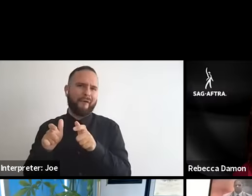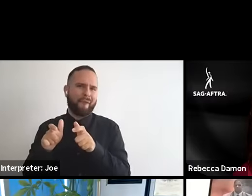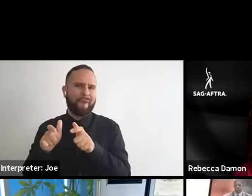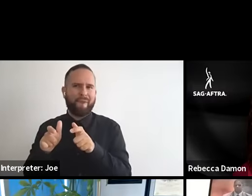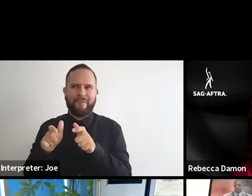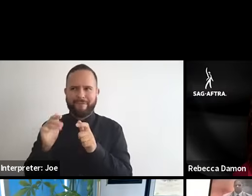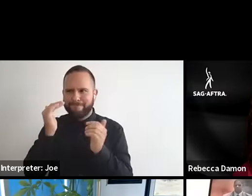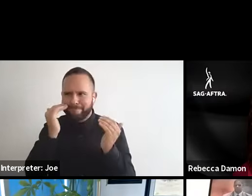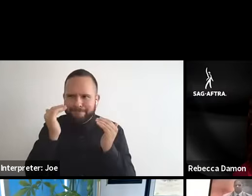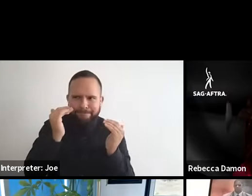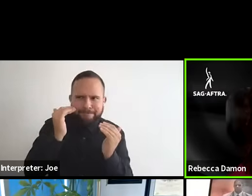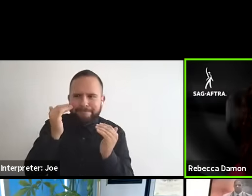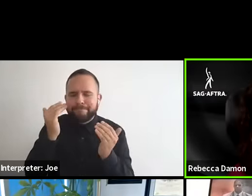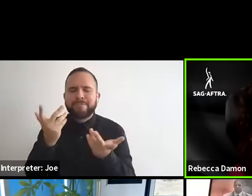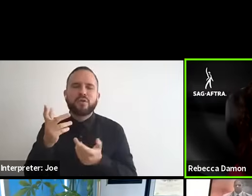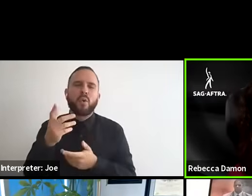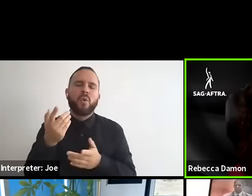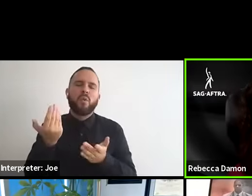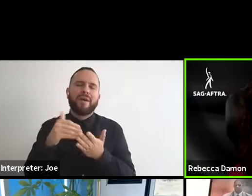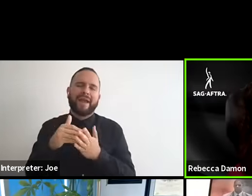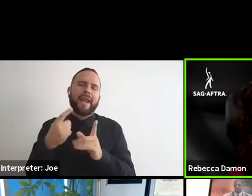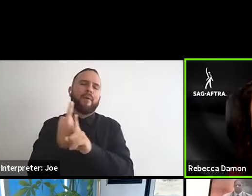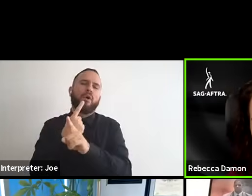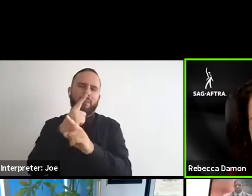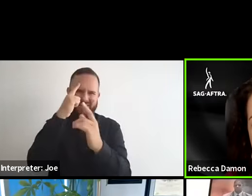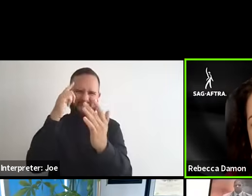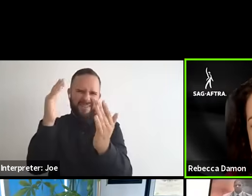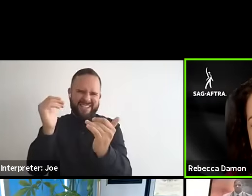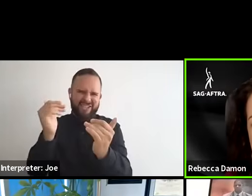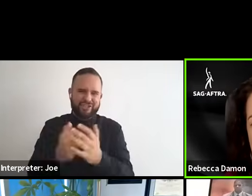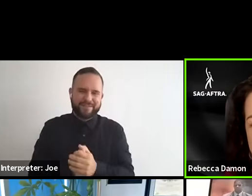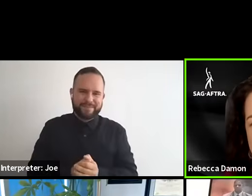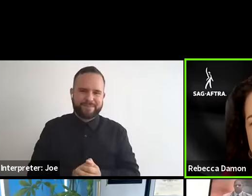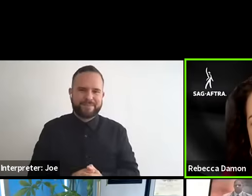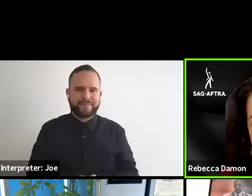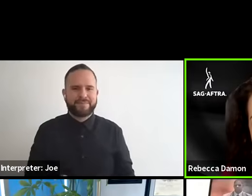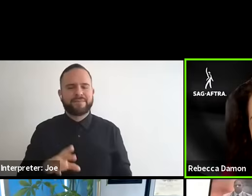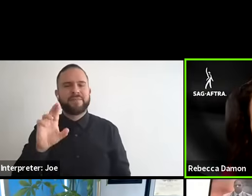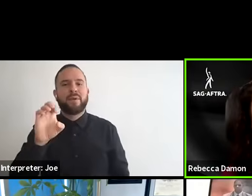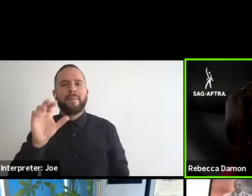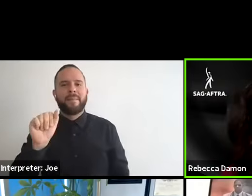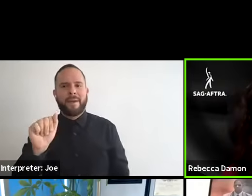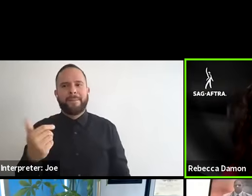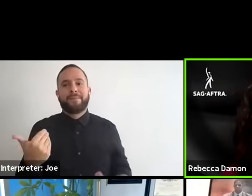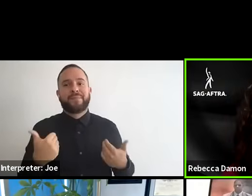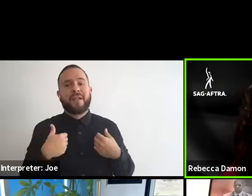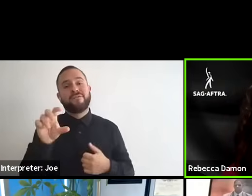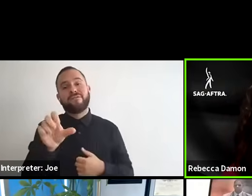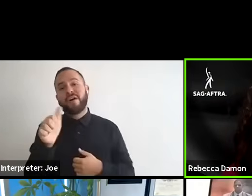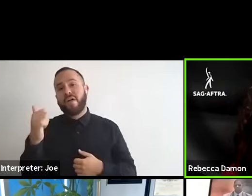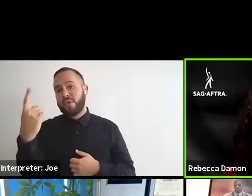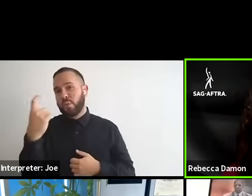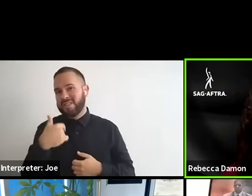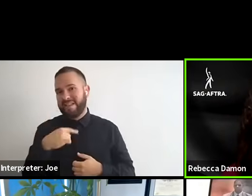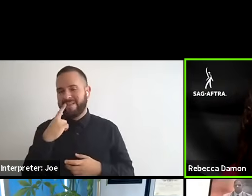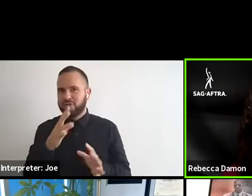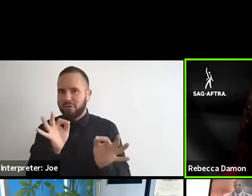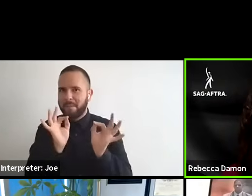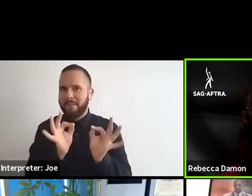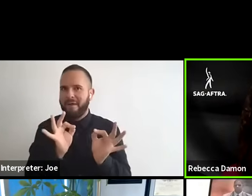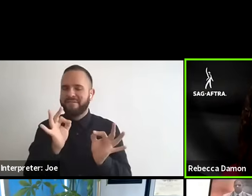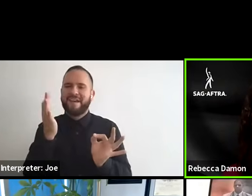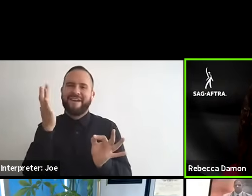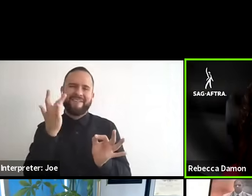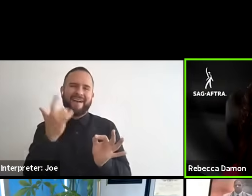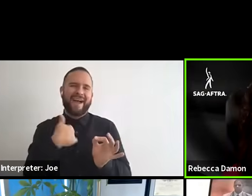reasonable expectations. Yeah. We have just one other question that I think was just so perfect since we are talking about